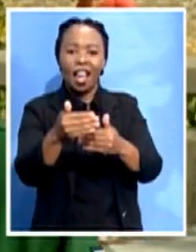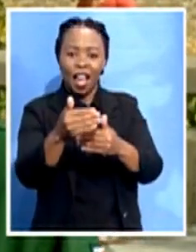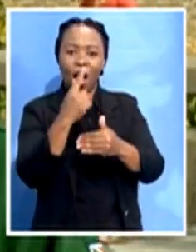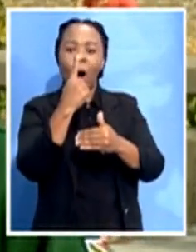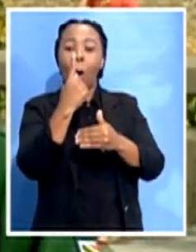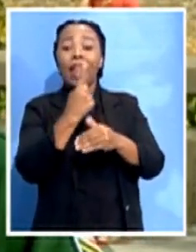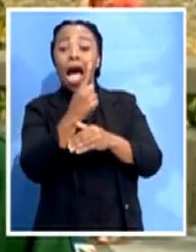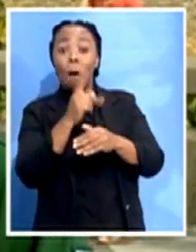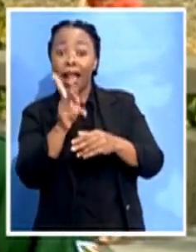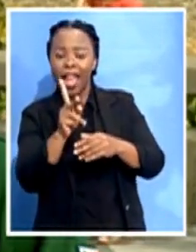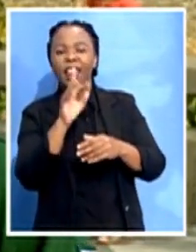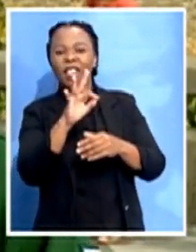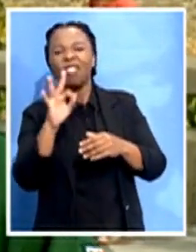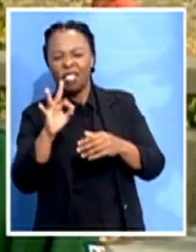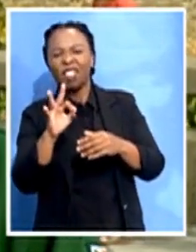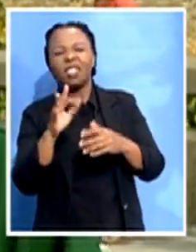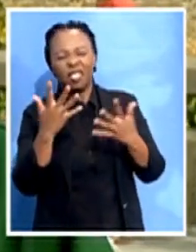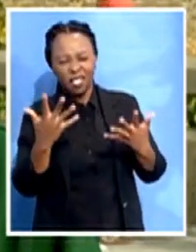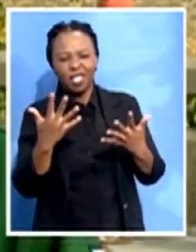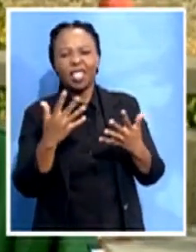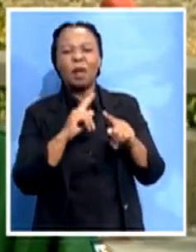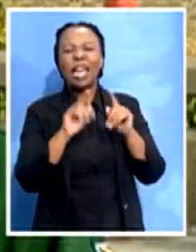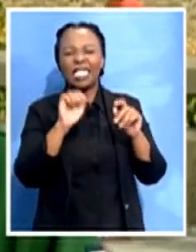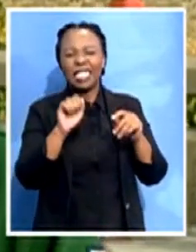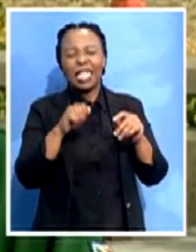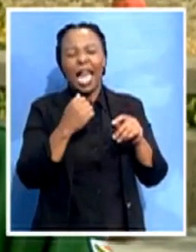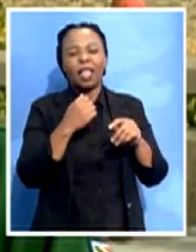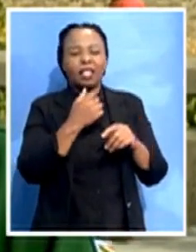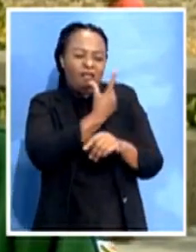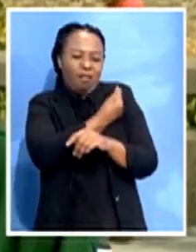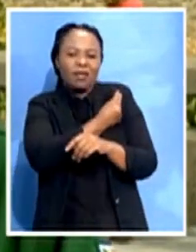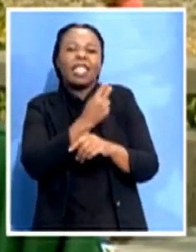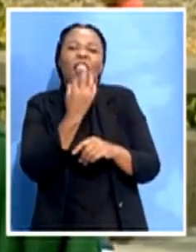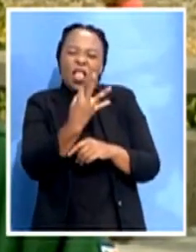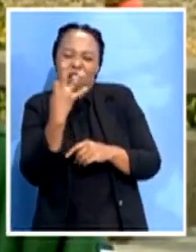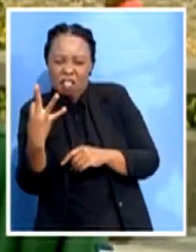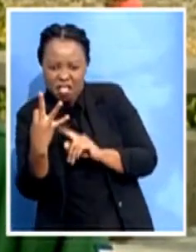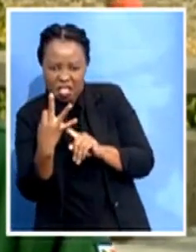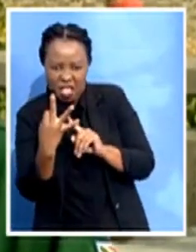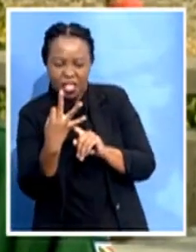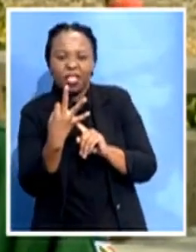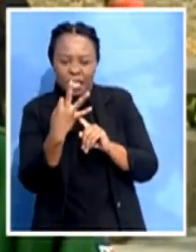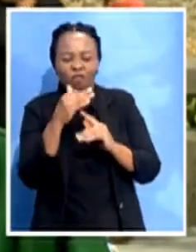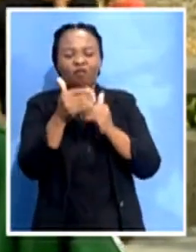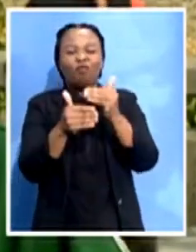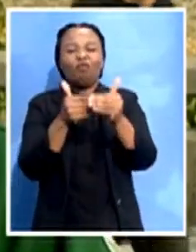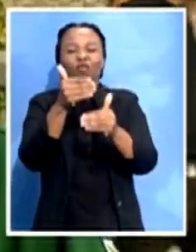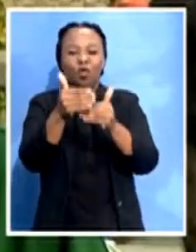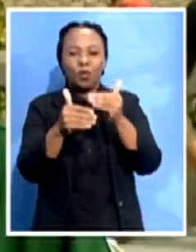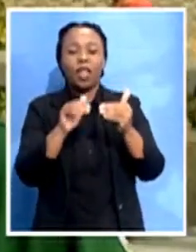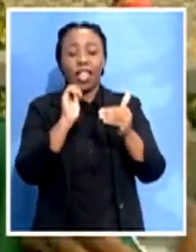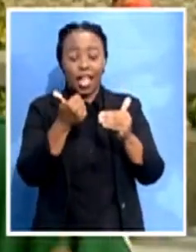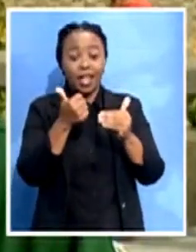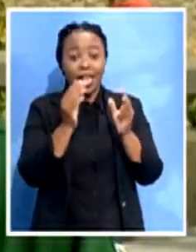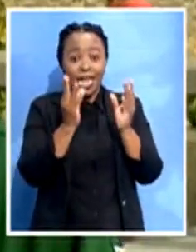on average it's been about 33 vaccinations. But as the day picks up, we'll find that we'll able to increase that total as the vaccines